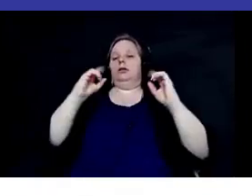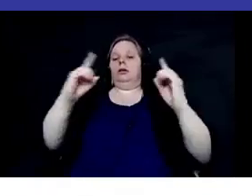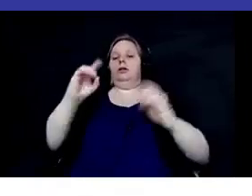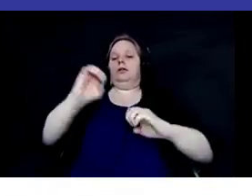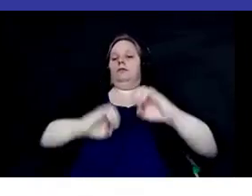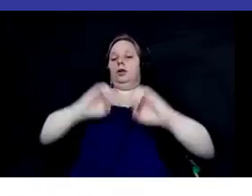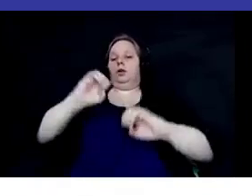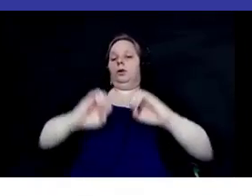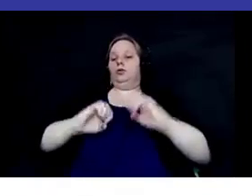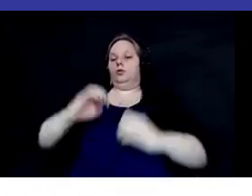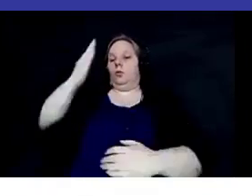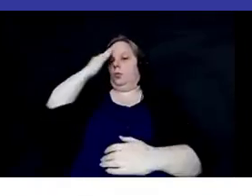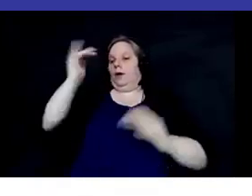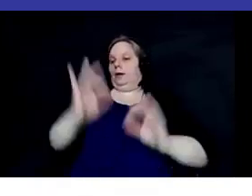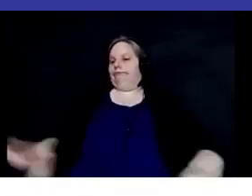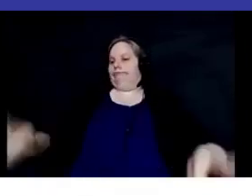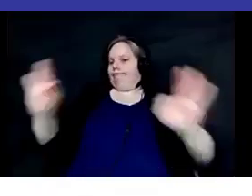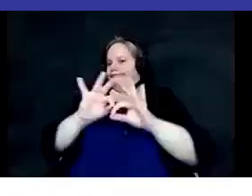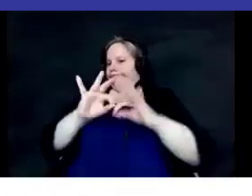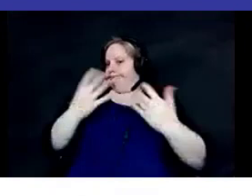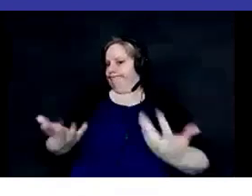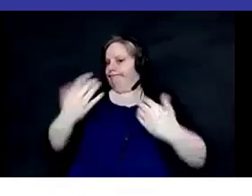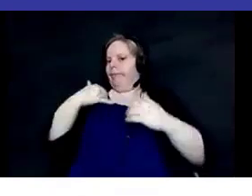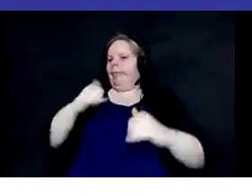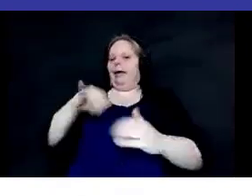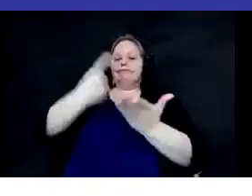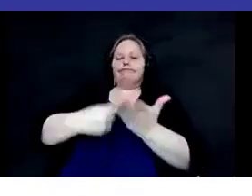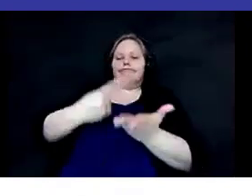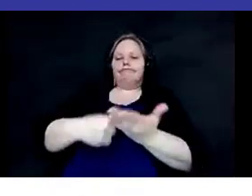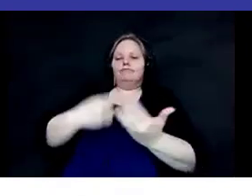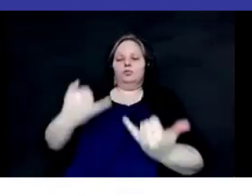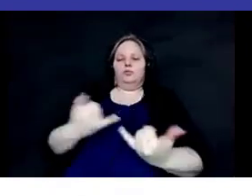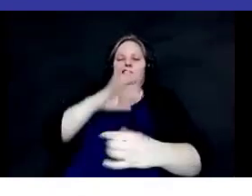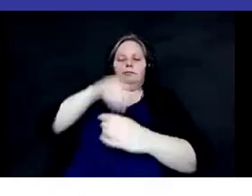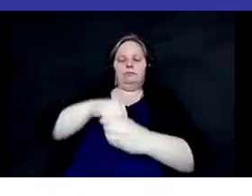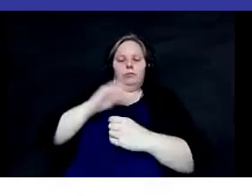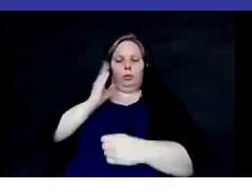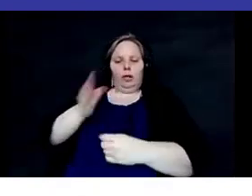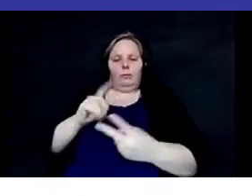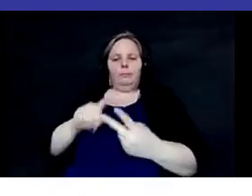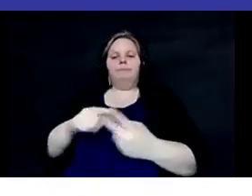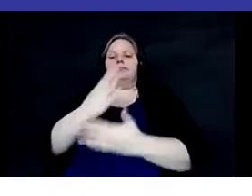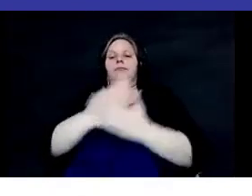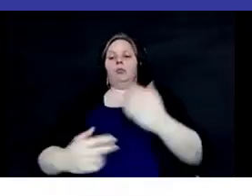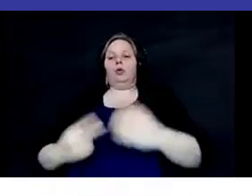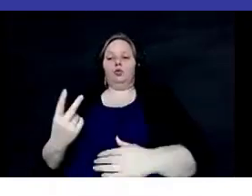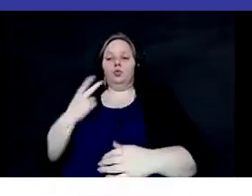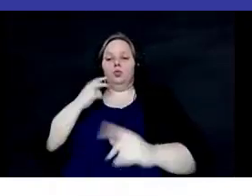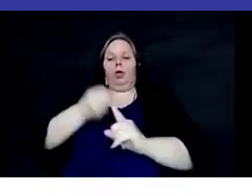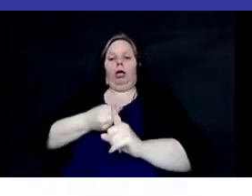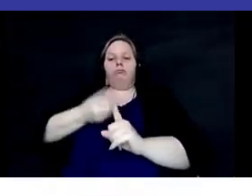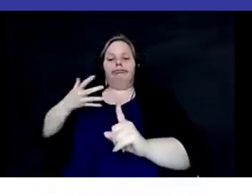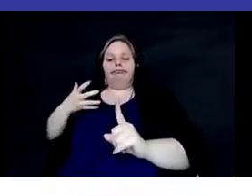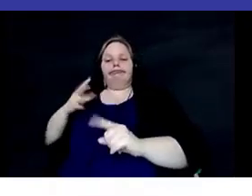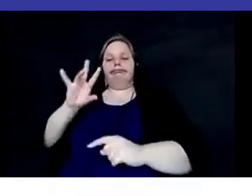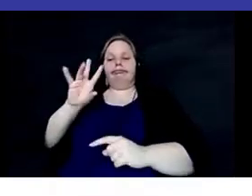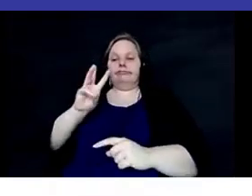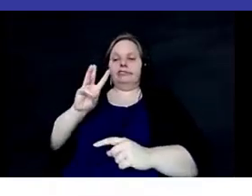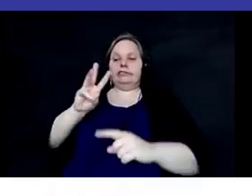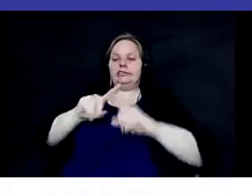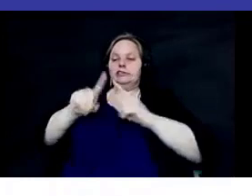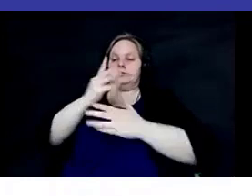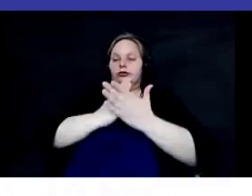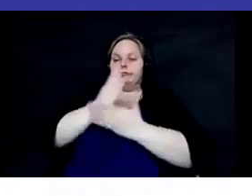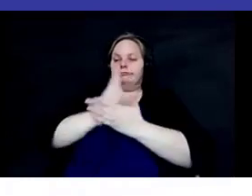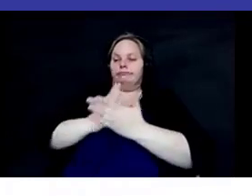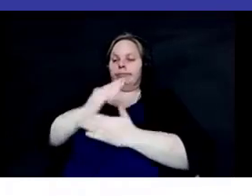Really working on that mindset. We're going to cover that today. And then in part 2 of our webinar, we're going to get into those 6 areas of academic and functional skill to